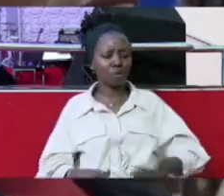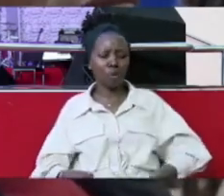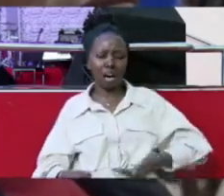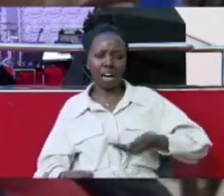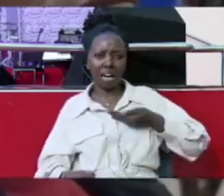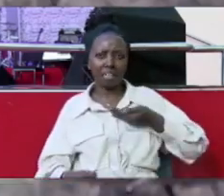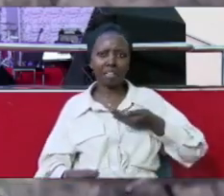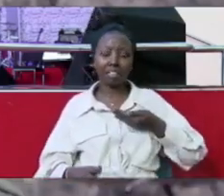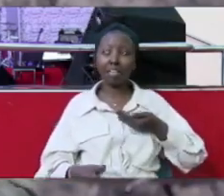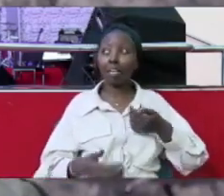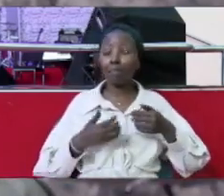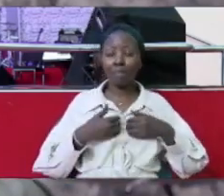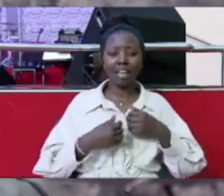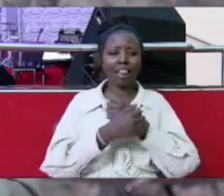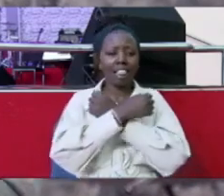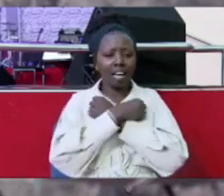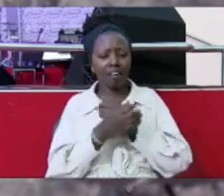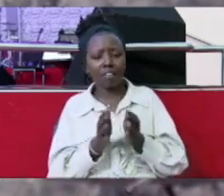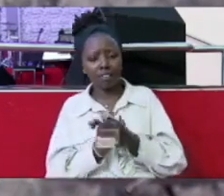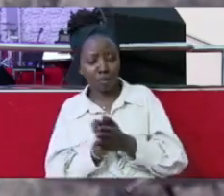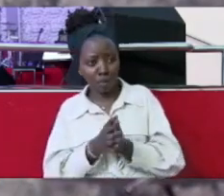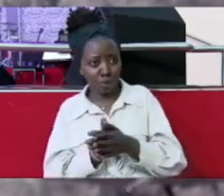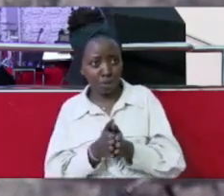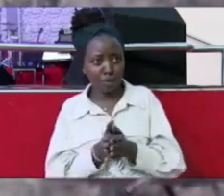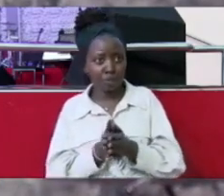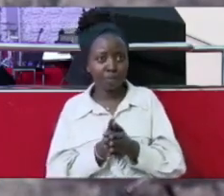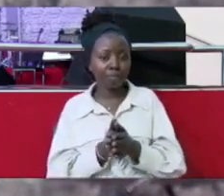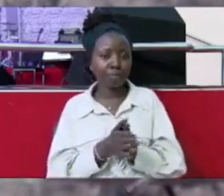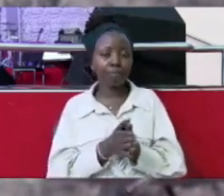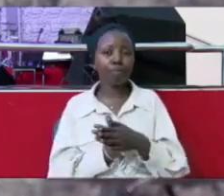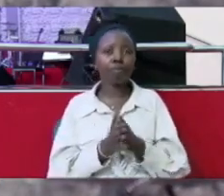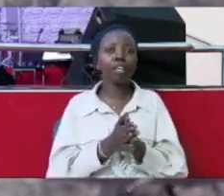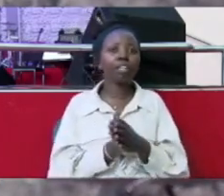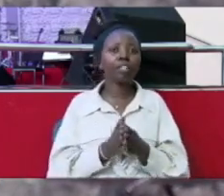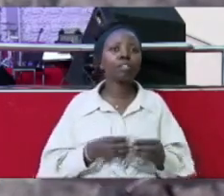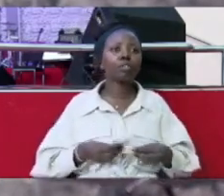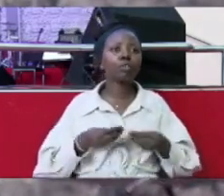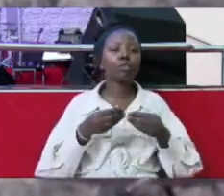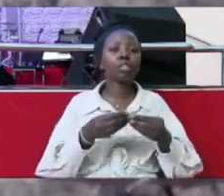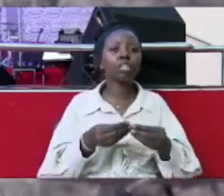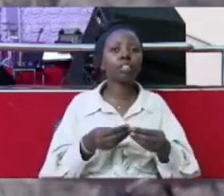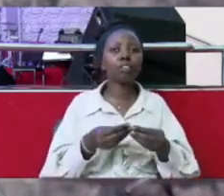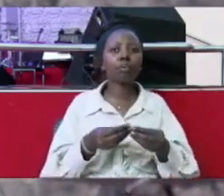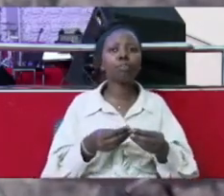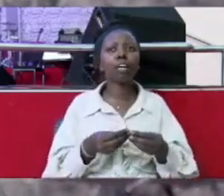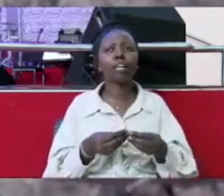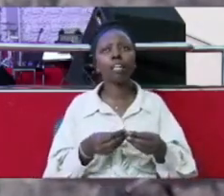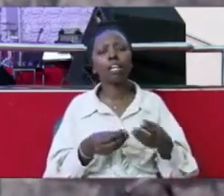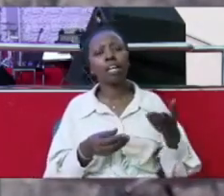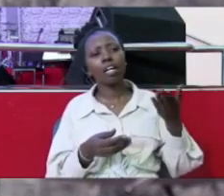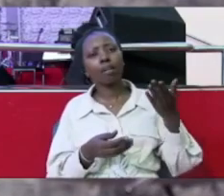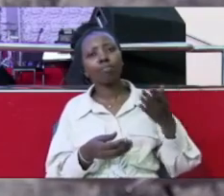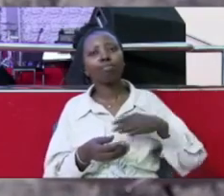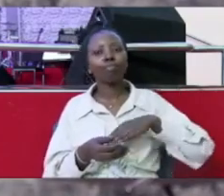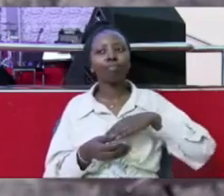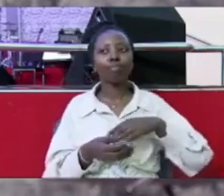like, na kuna hadithi ambayo napenda sana. And this story was given by the late Reverend Geoffrey Mwithi. About pewa na yati